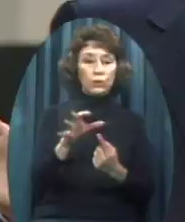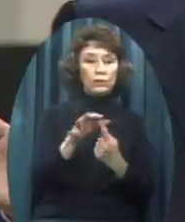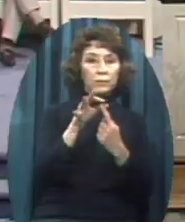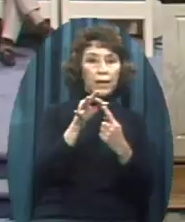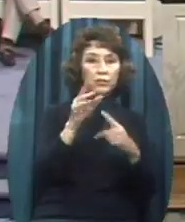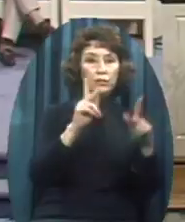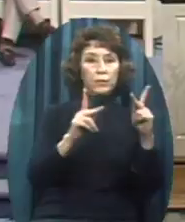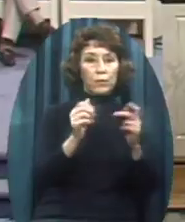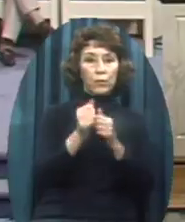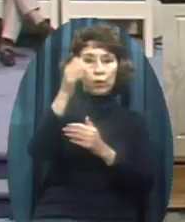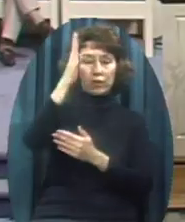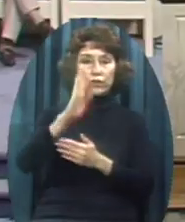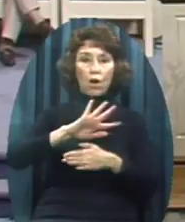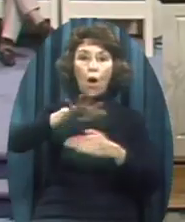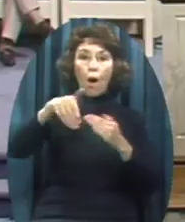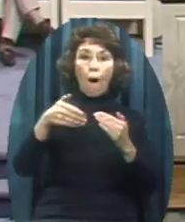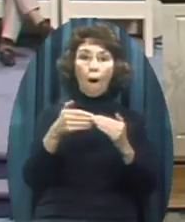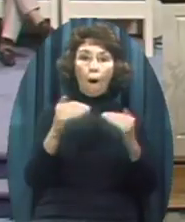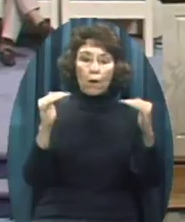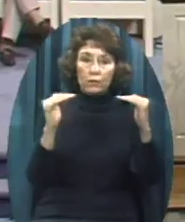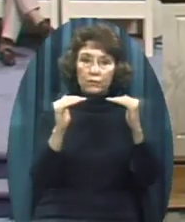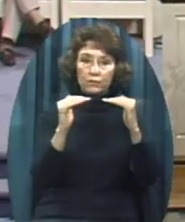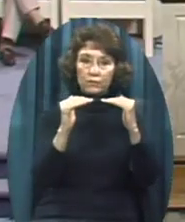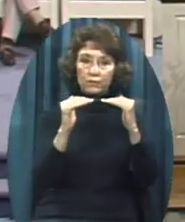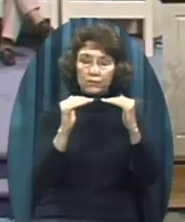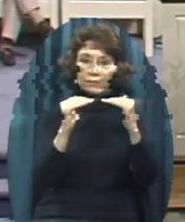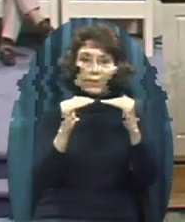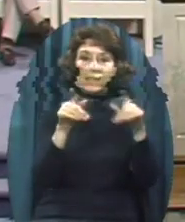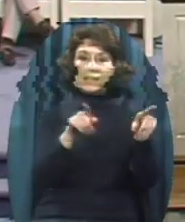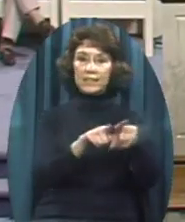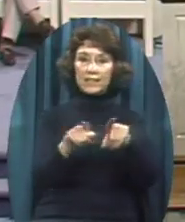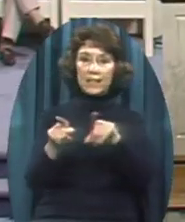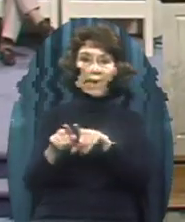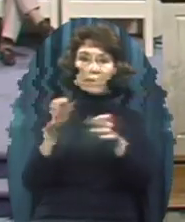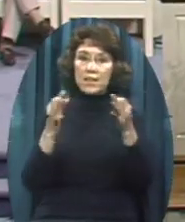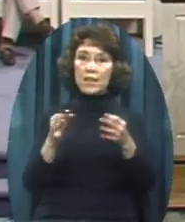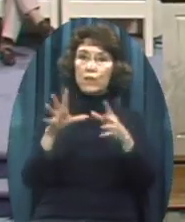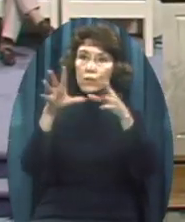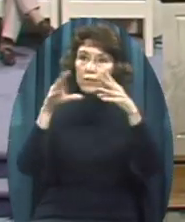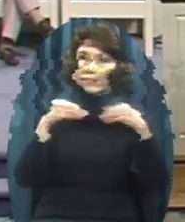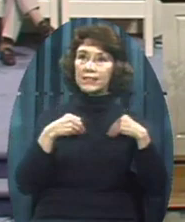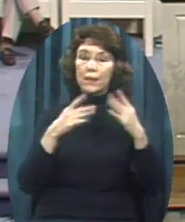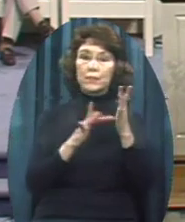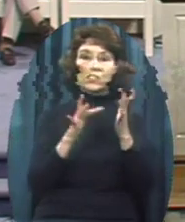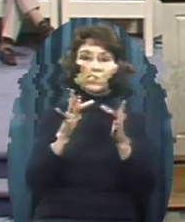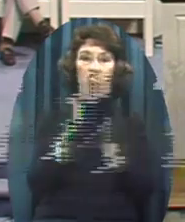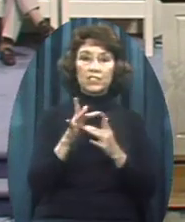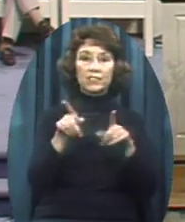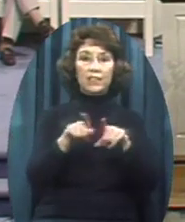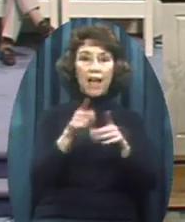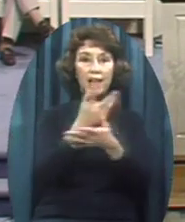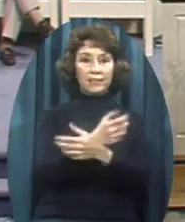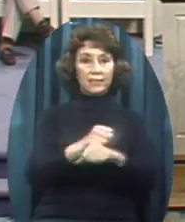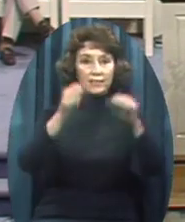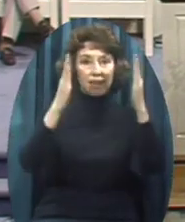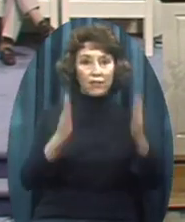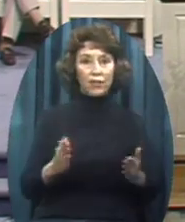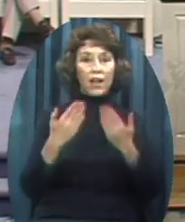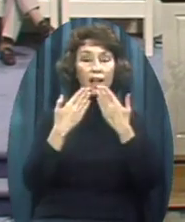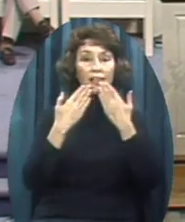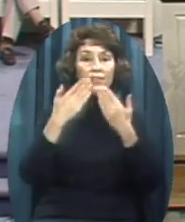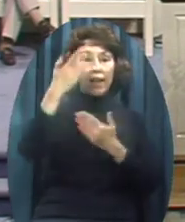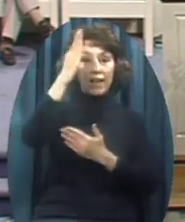God. We're all his children if we've trusted his son Jesus as our Savior. And thank God, fair